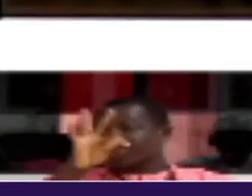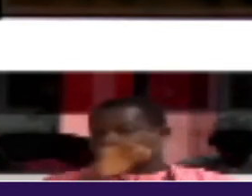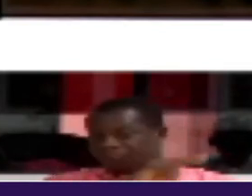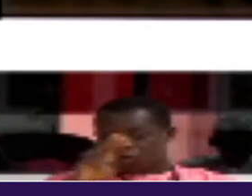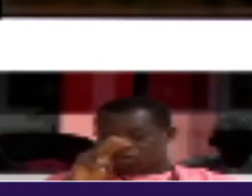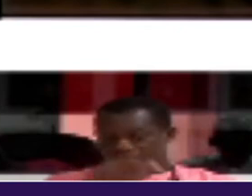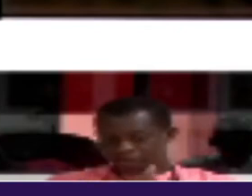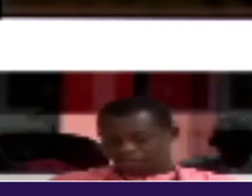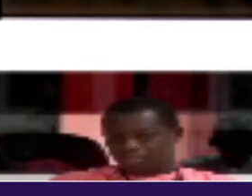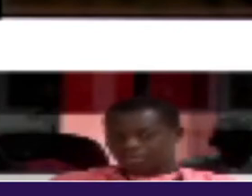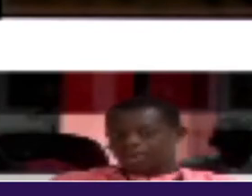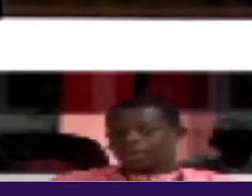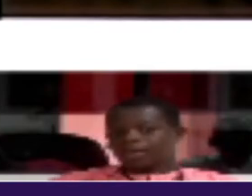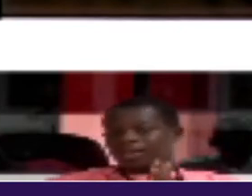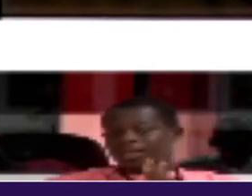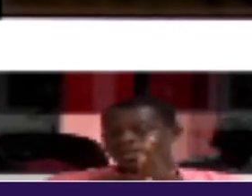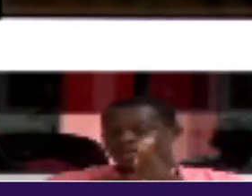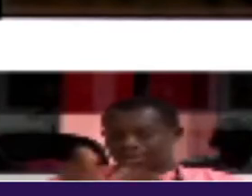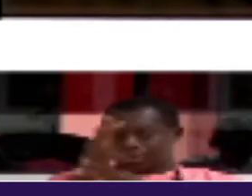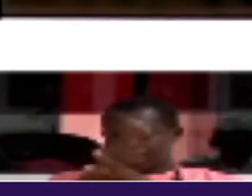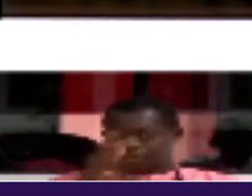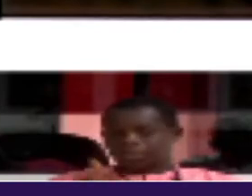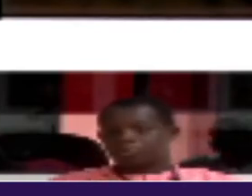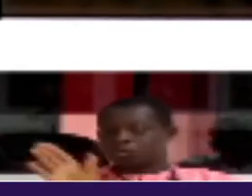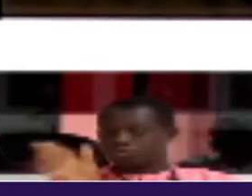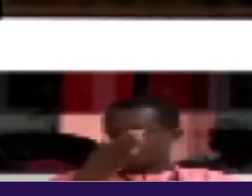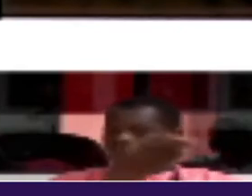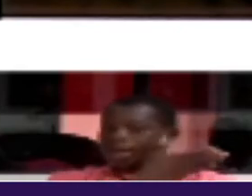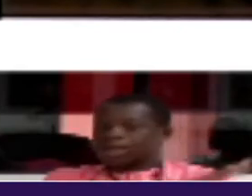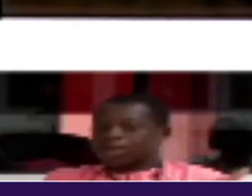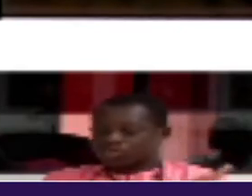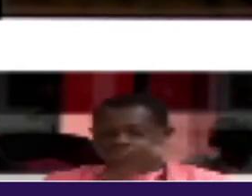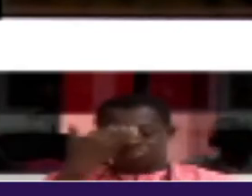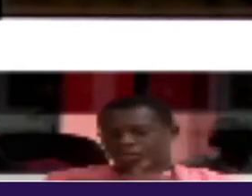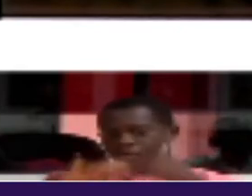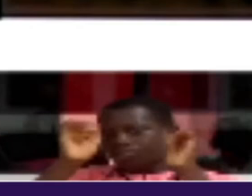commander, don't give me that go ahead. I will not go to him.